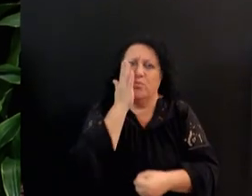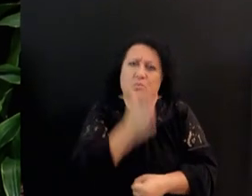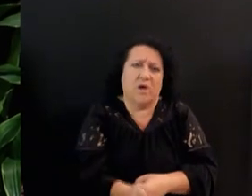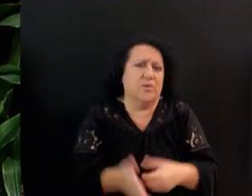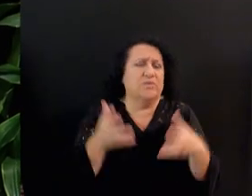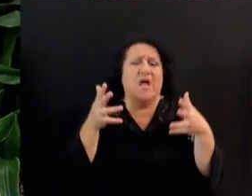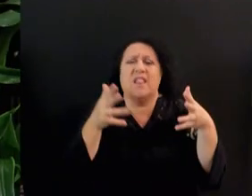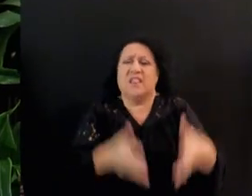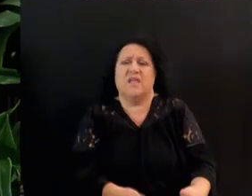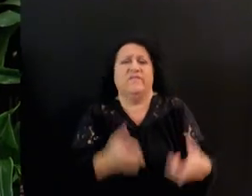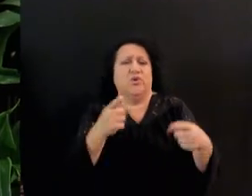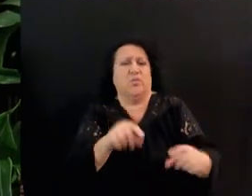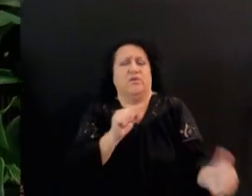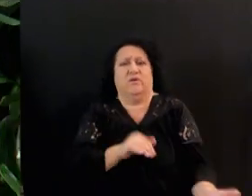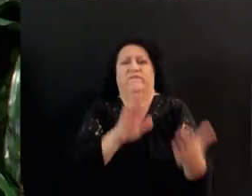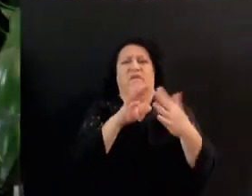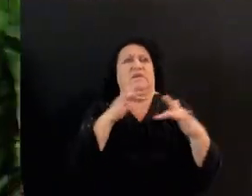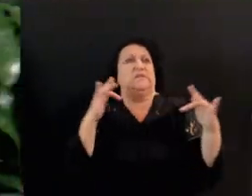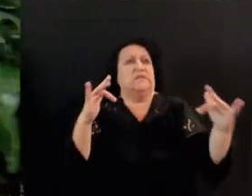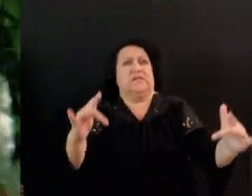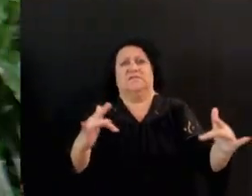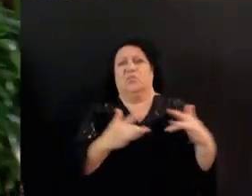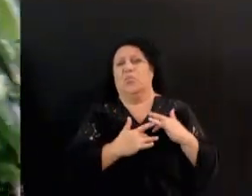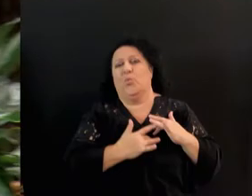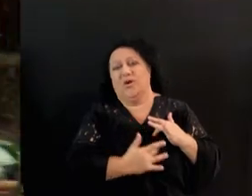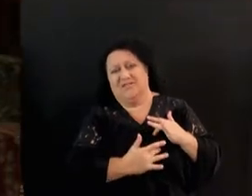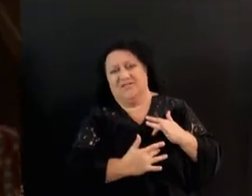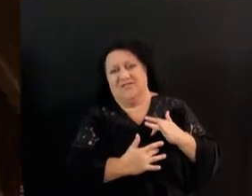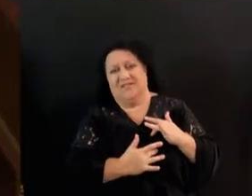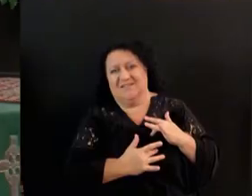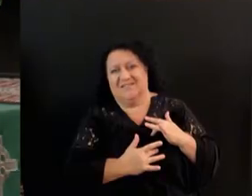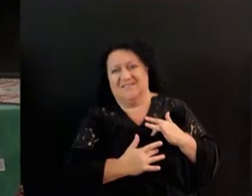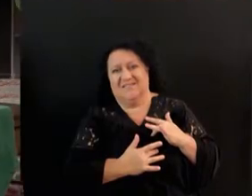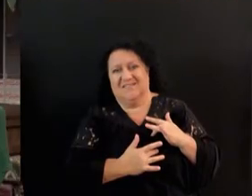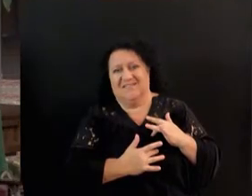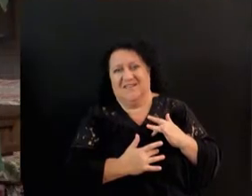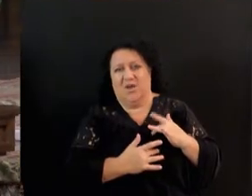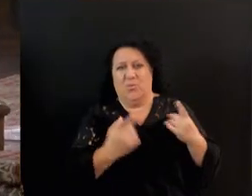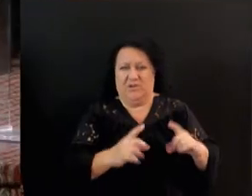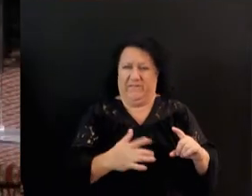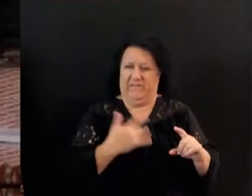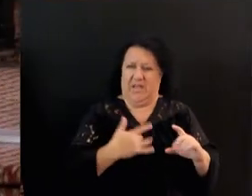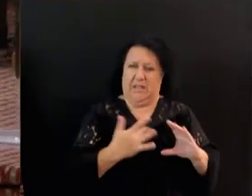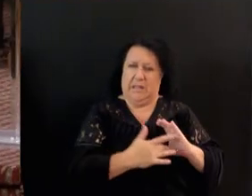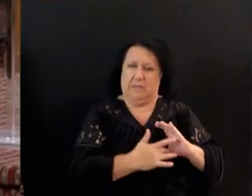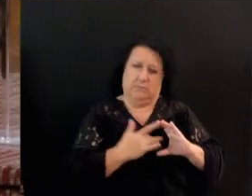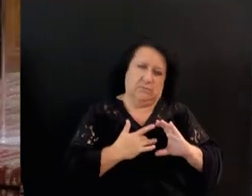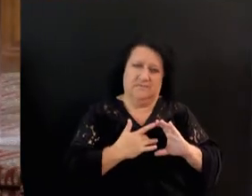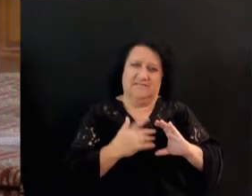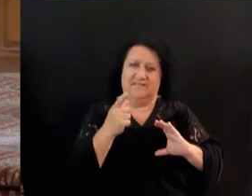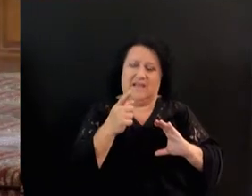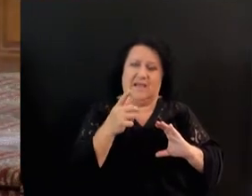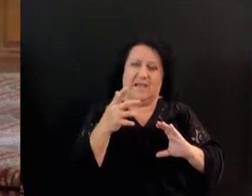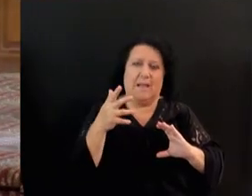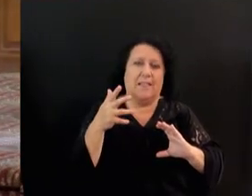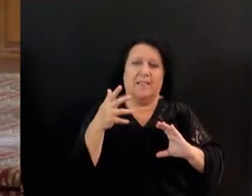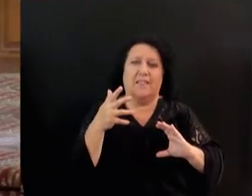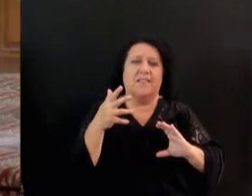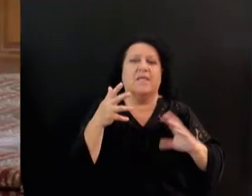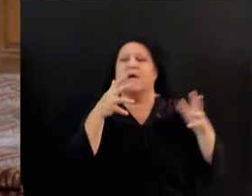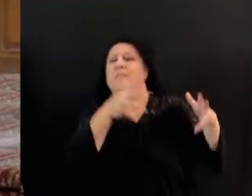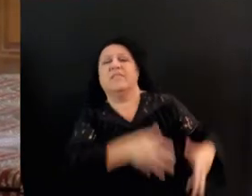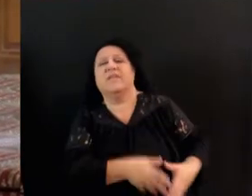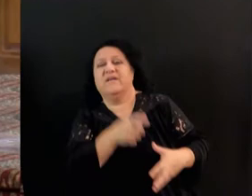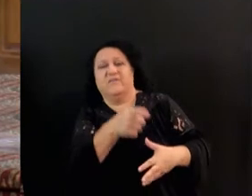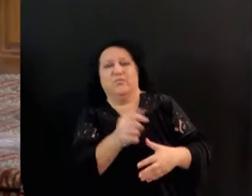He will not leave you in the valley of the shadow of death. He will lead you through it. somebody needs that word of